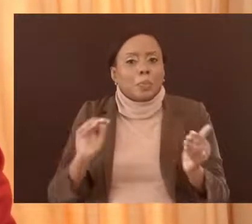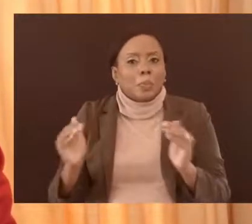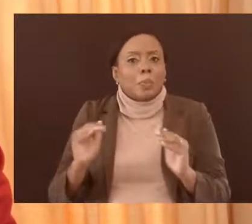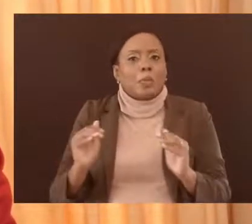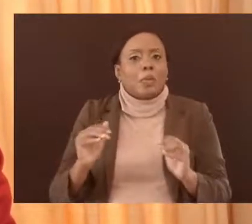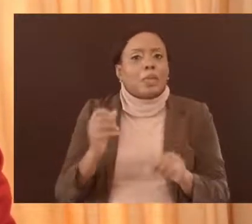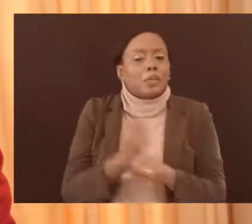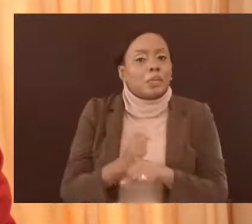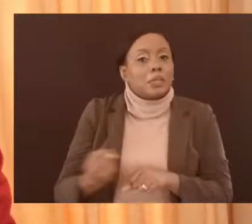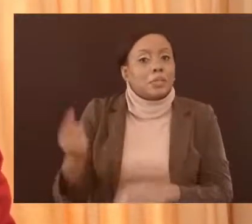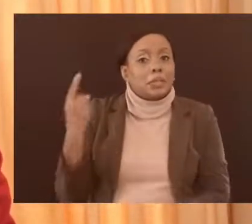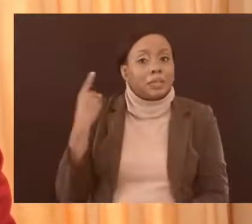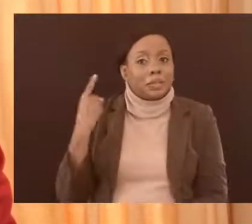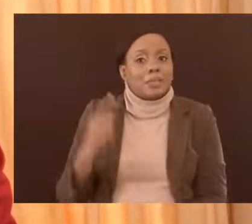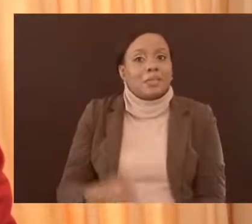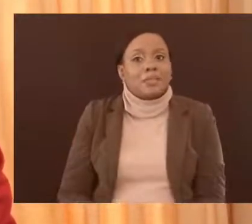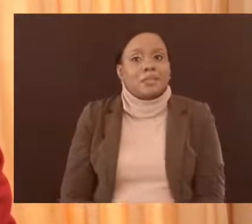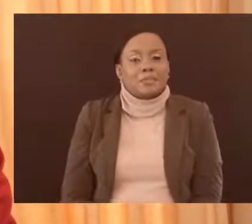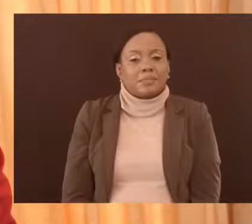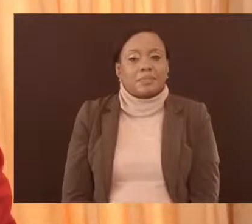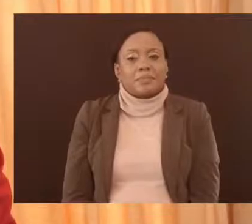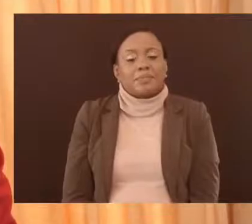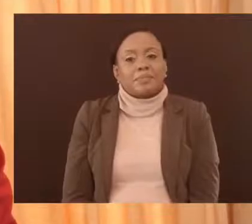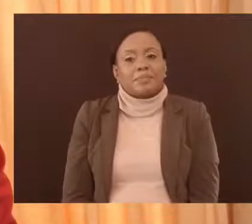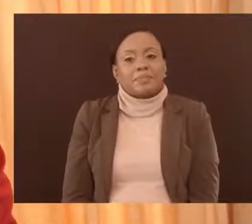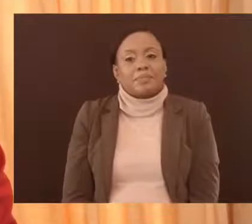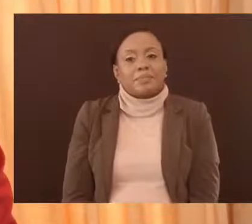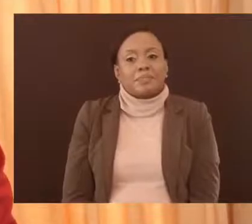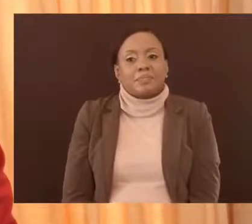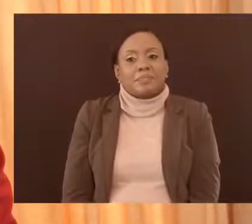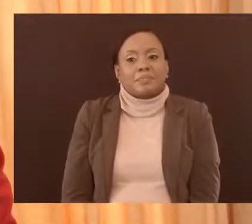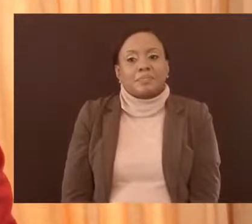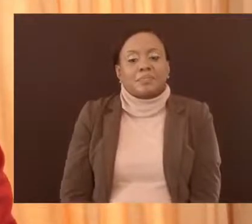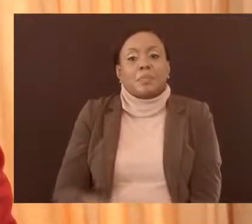1,194, or 35.3% in 2020.